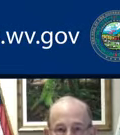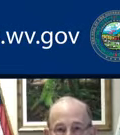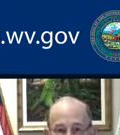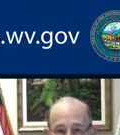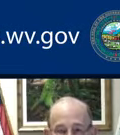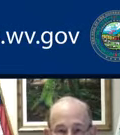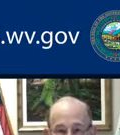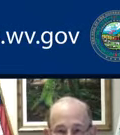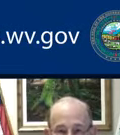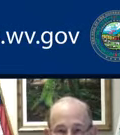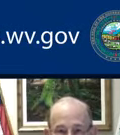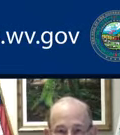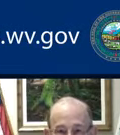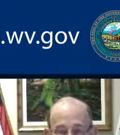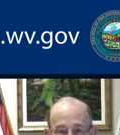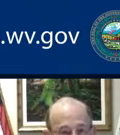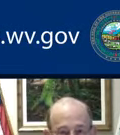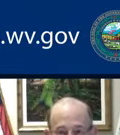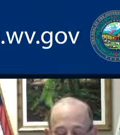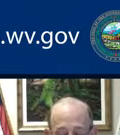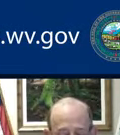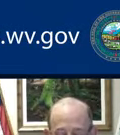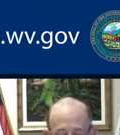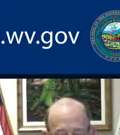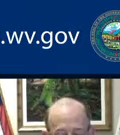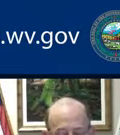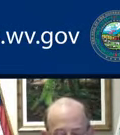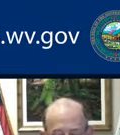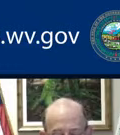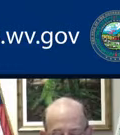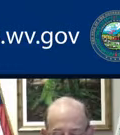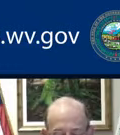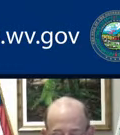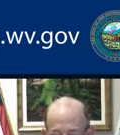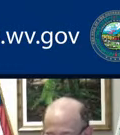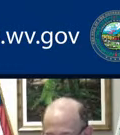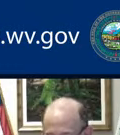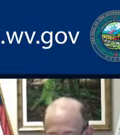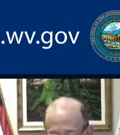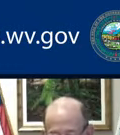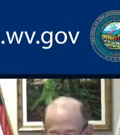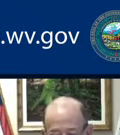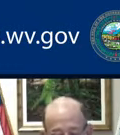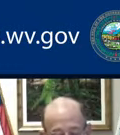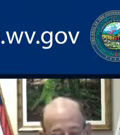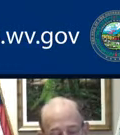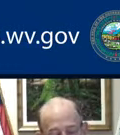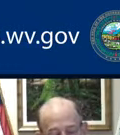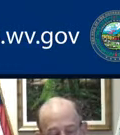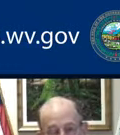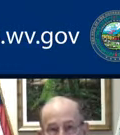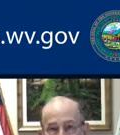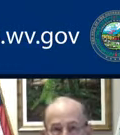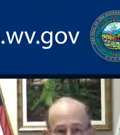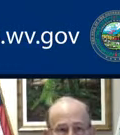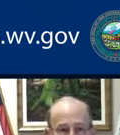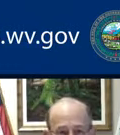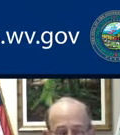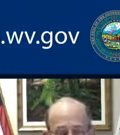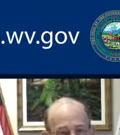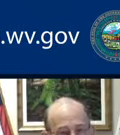0.006% of those individuals who have been vaccinated. Again, an amazing number for us. The other changes we